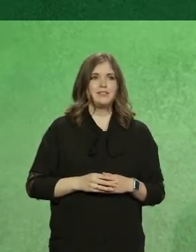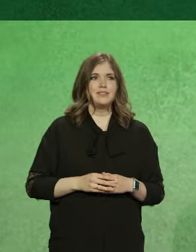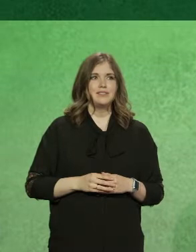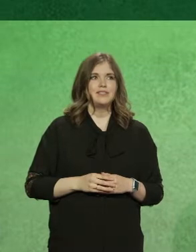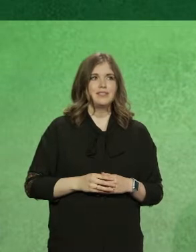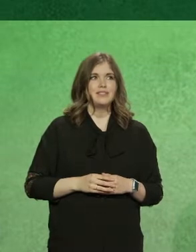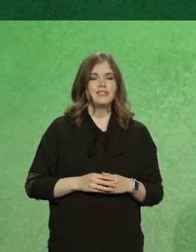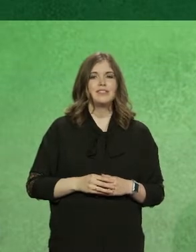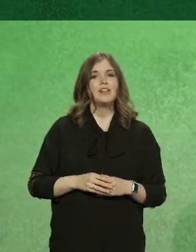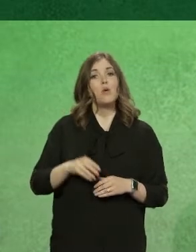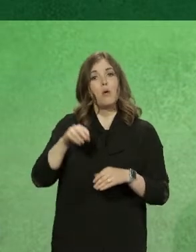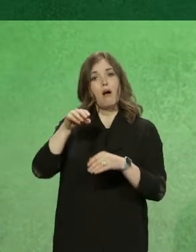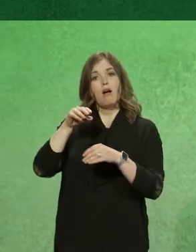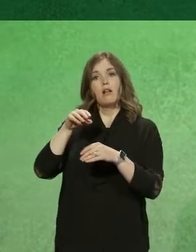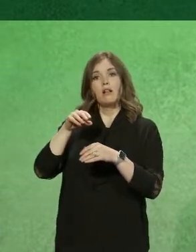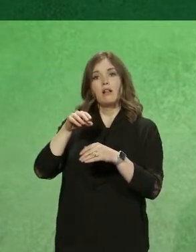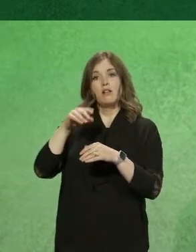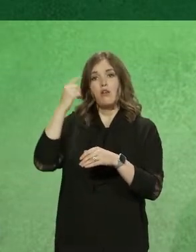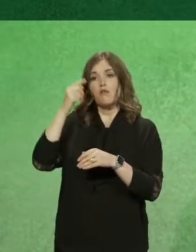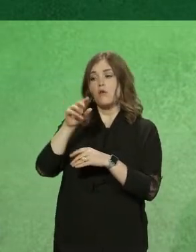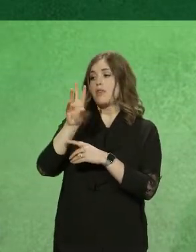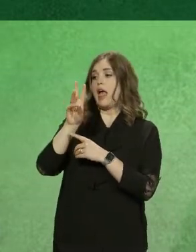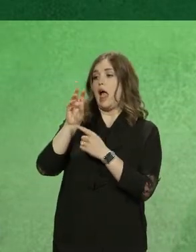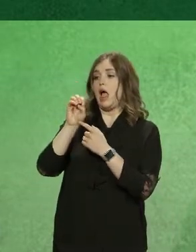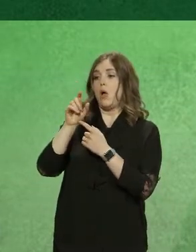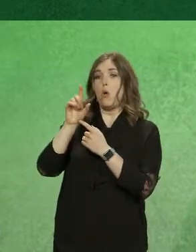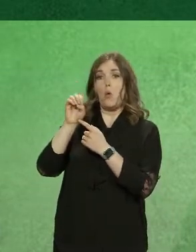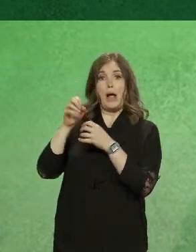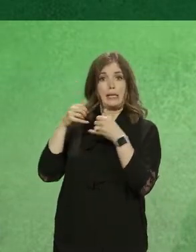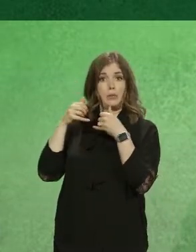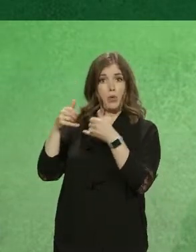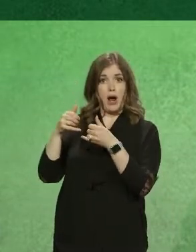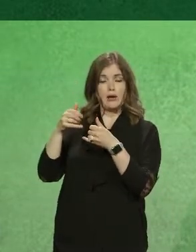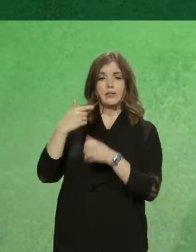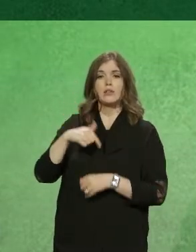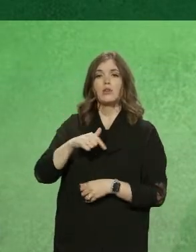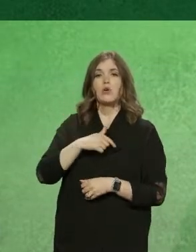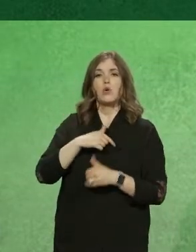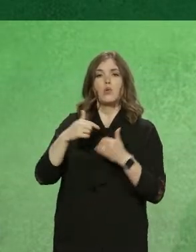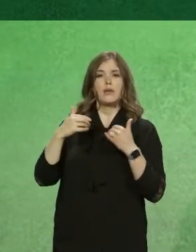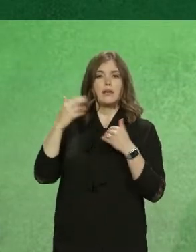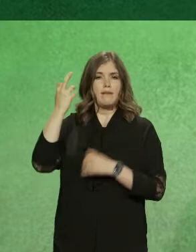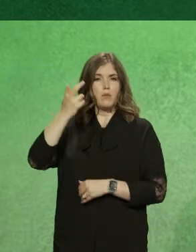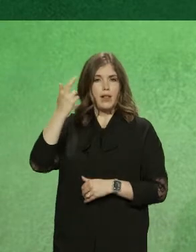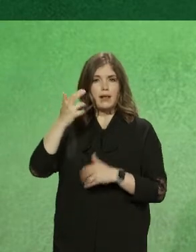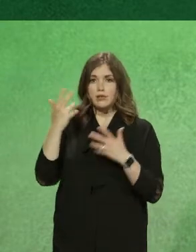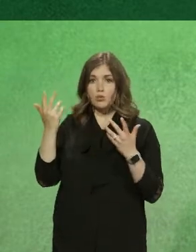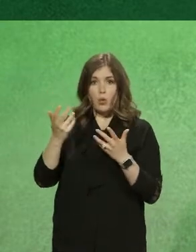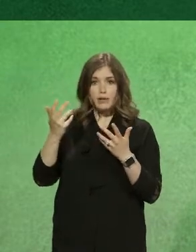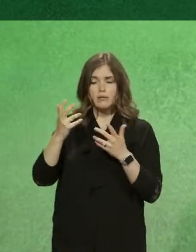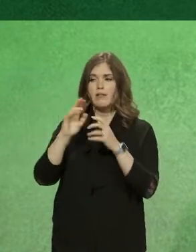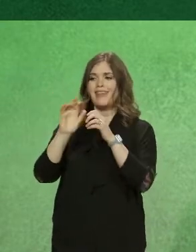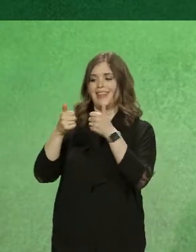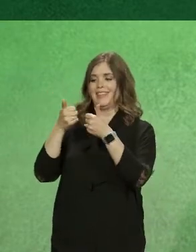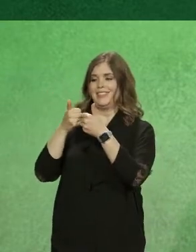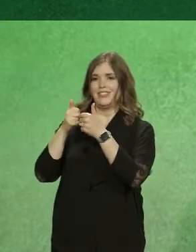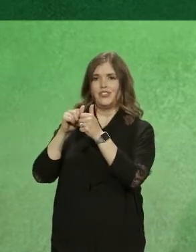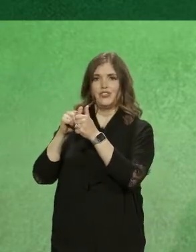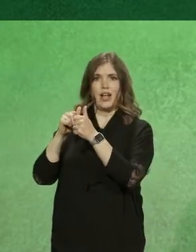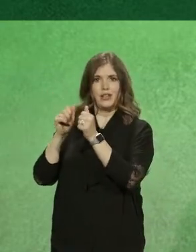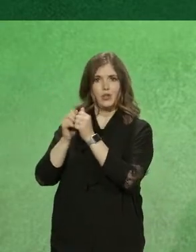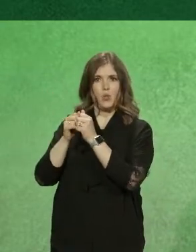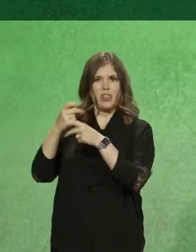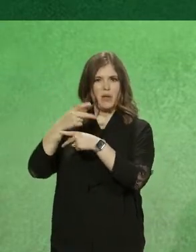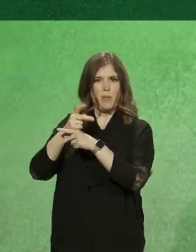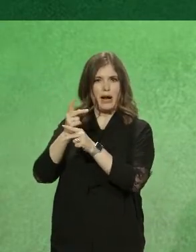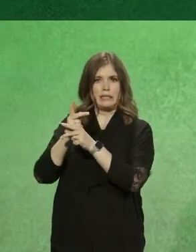In the participation of Wege Prize, we have come to realize that the challenge with products is the